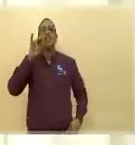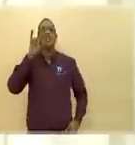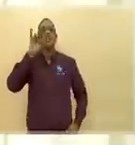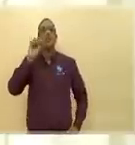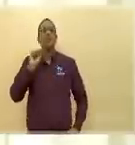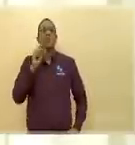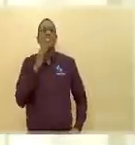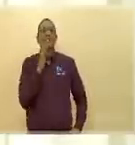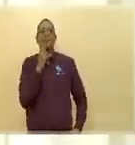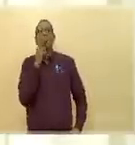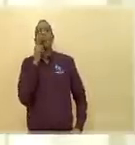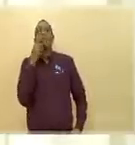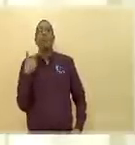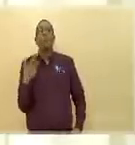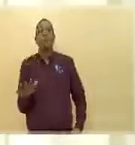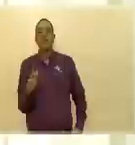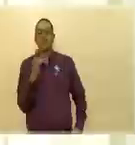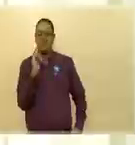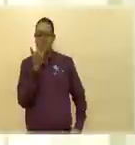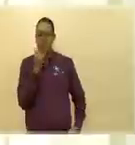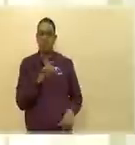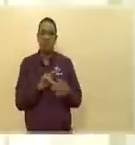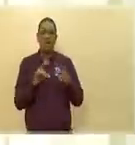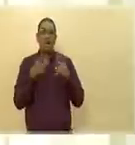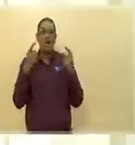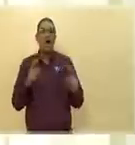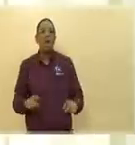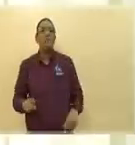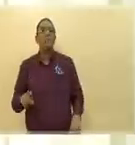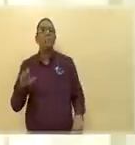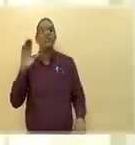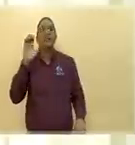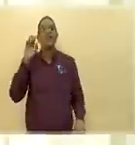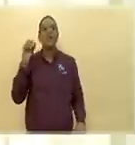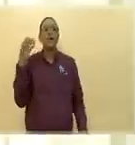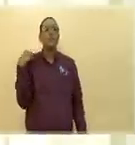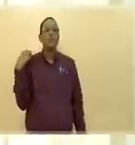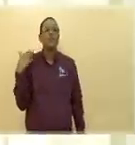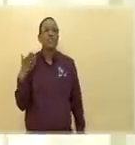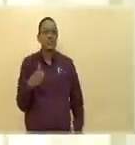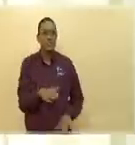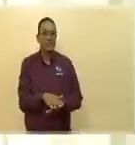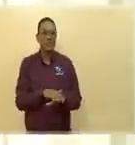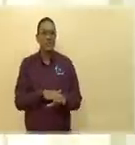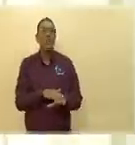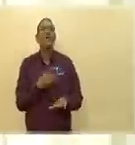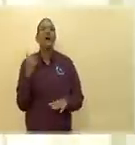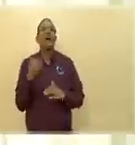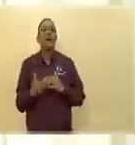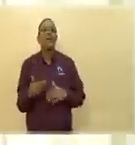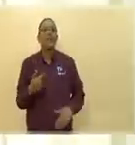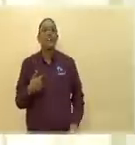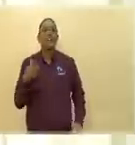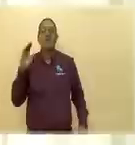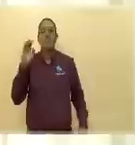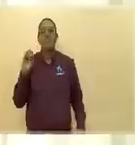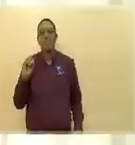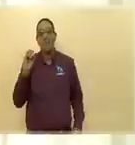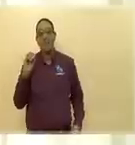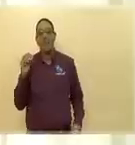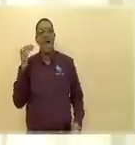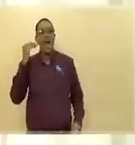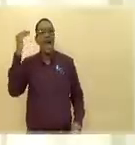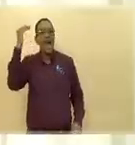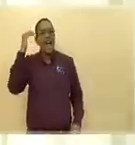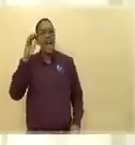too fast, you can say all kinds of different things. So the CEO, go slow, everybody else who's coming up after me, the CEO and head